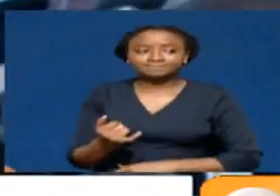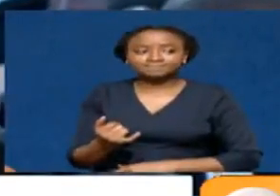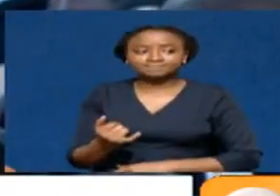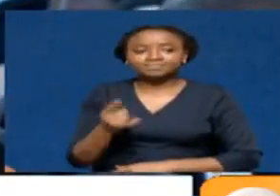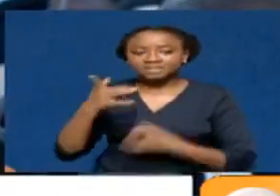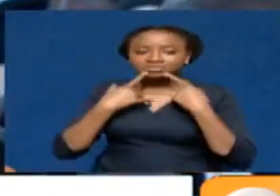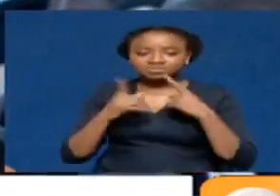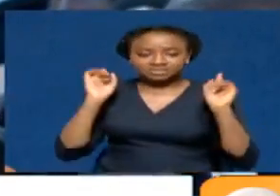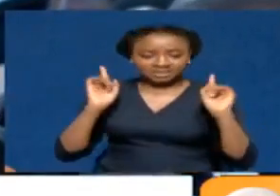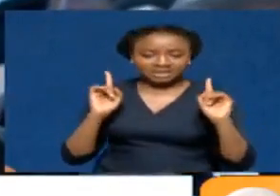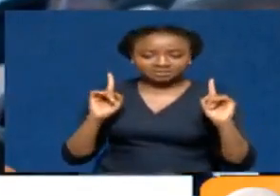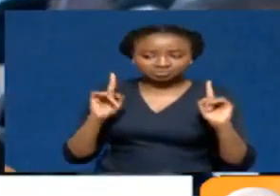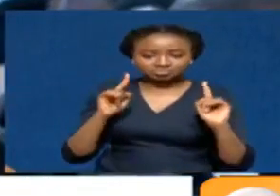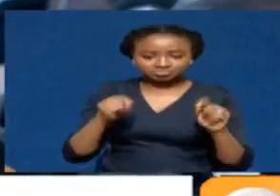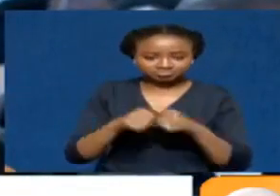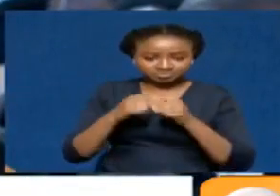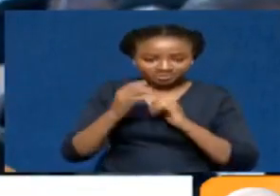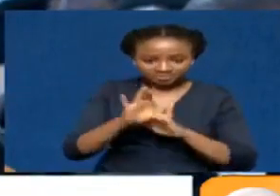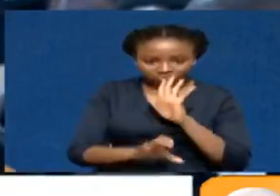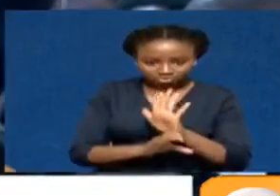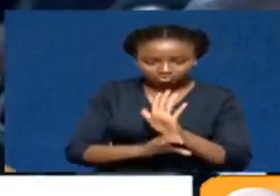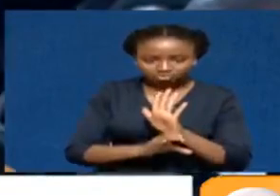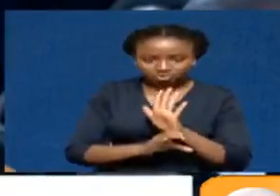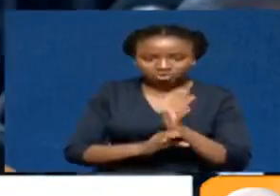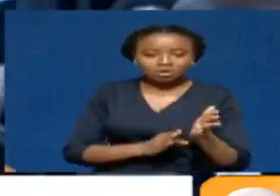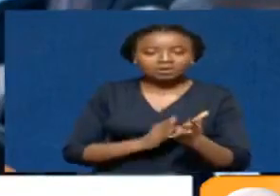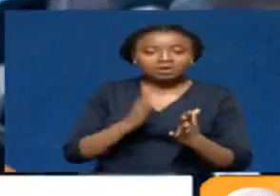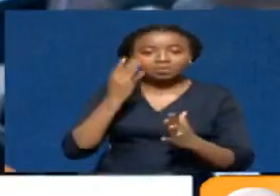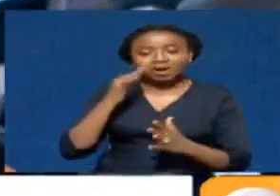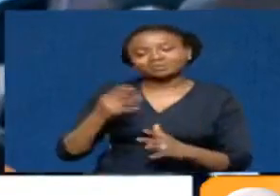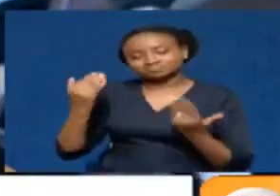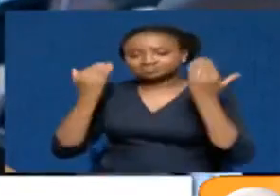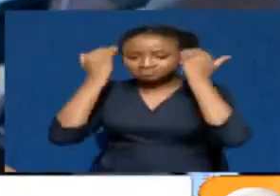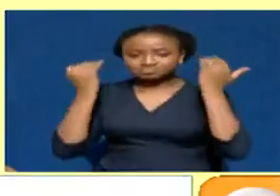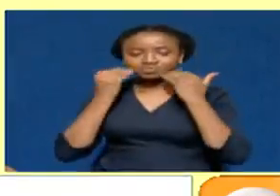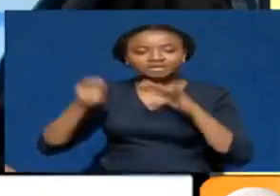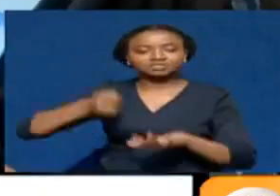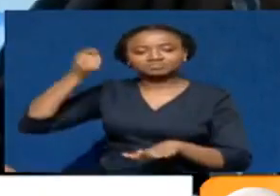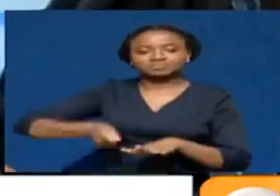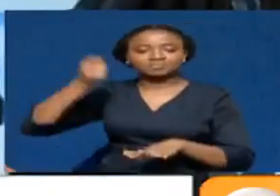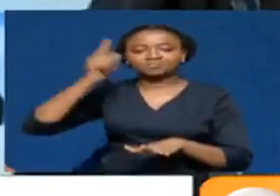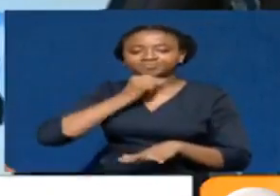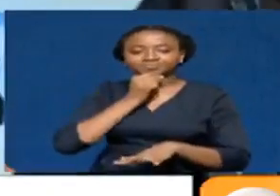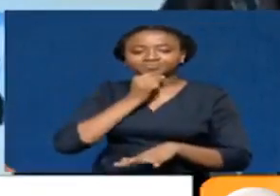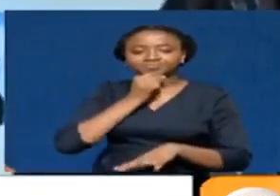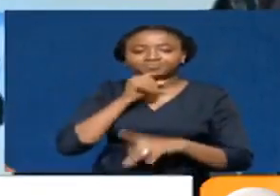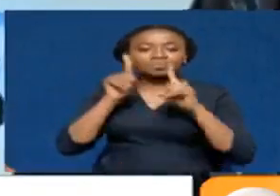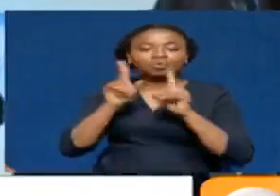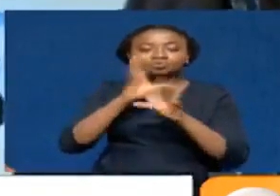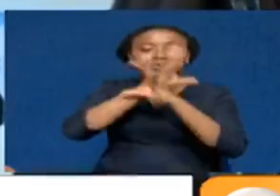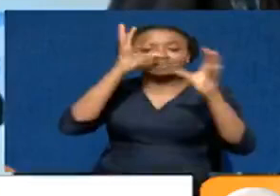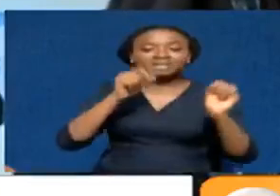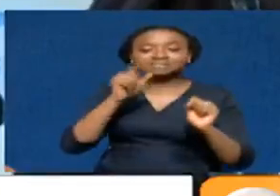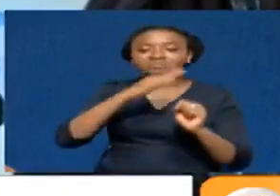it had been declared to be unconstitutional by a court of competent jurisdiction. The President was